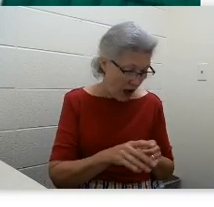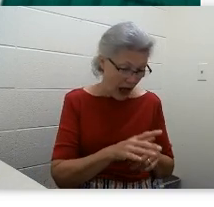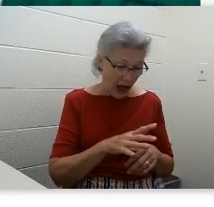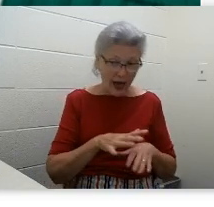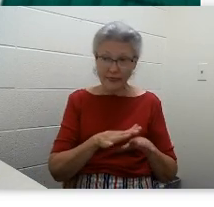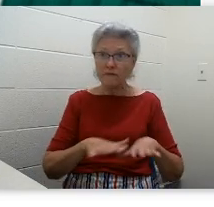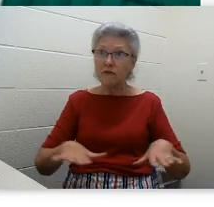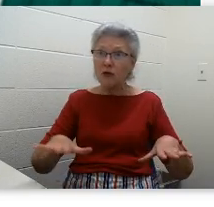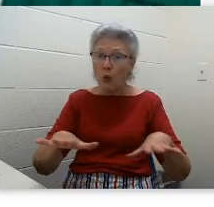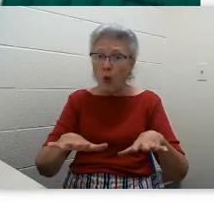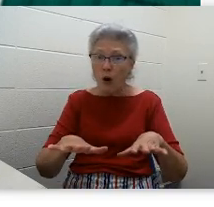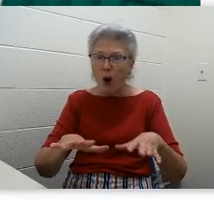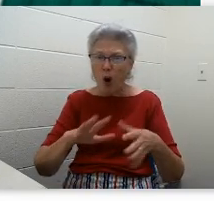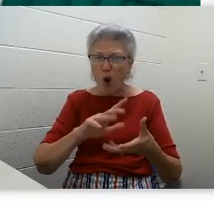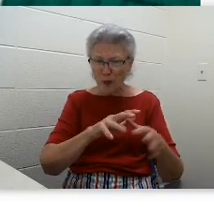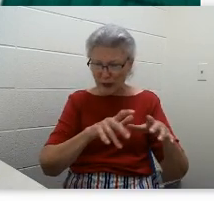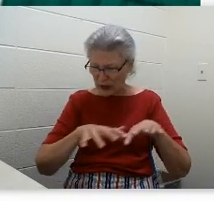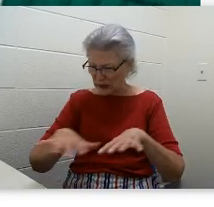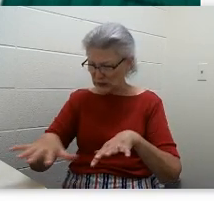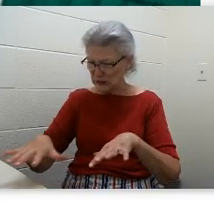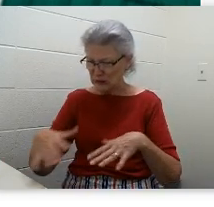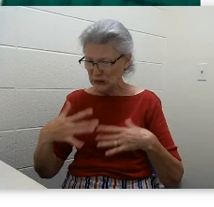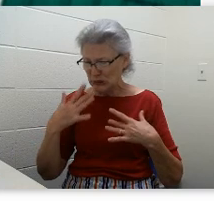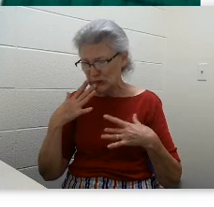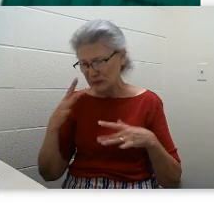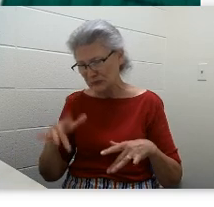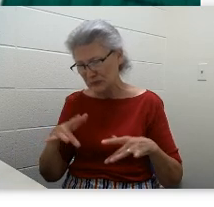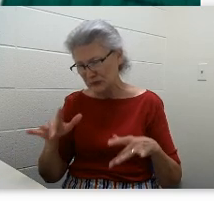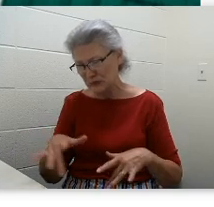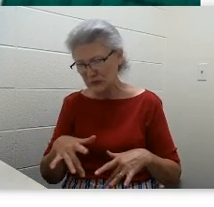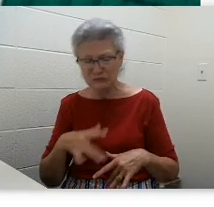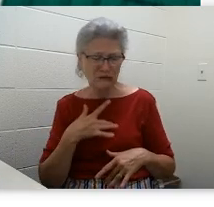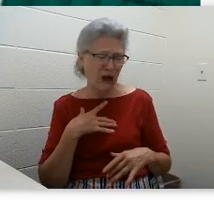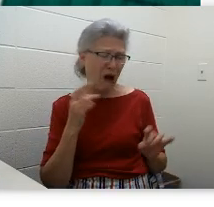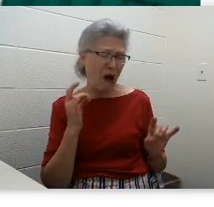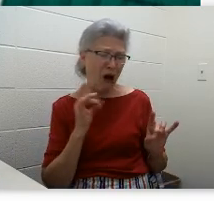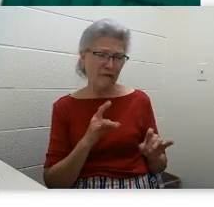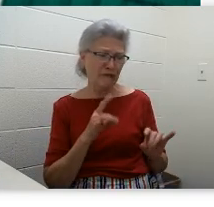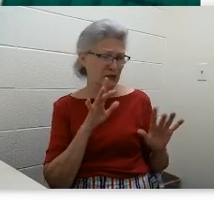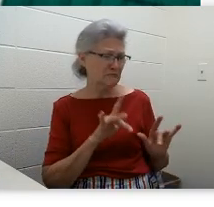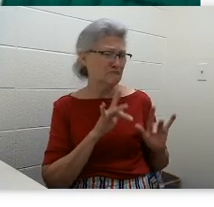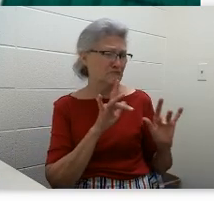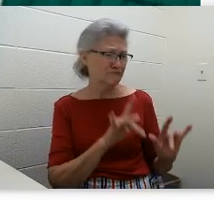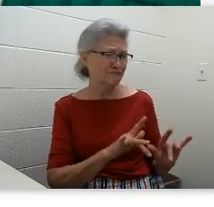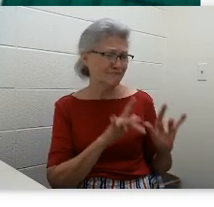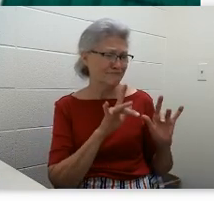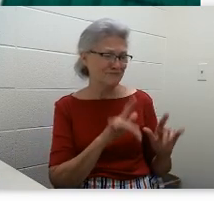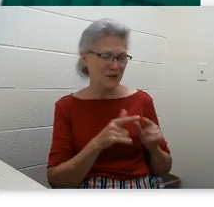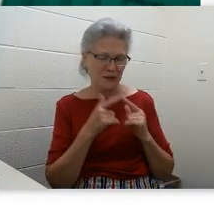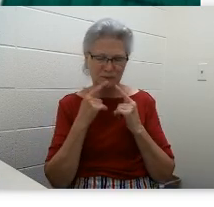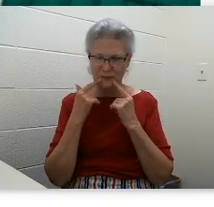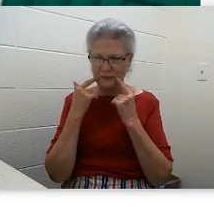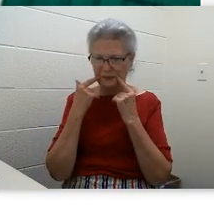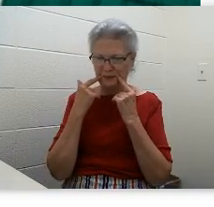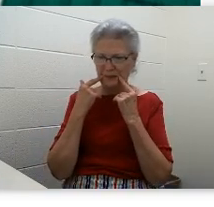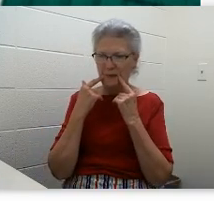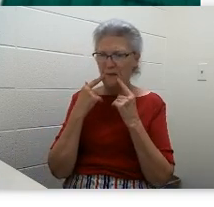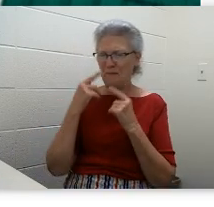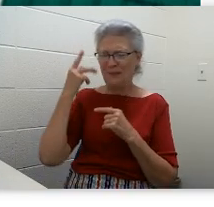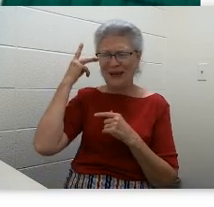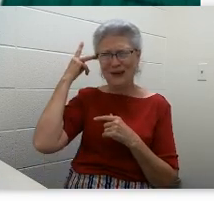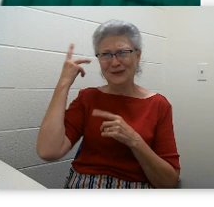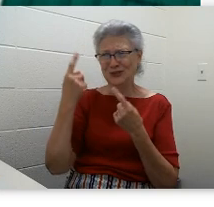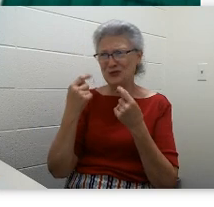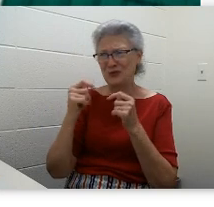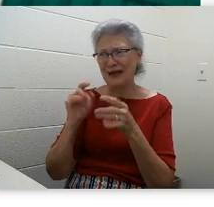for Peter. "How awful," she said, but she could not help smiling when she saw that he had been trying to stick it on with